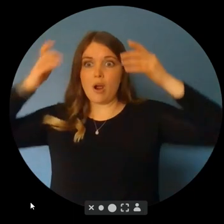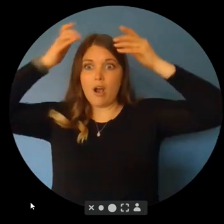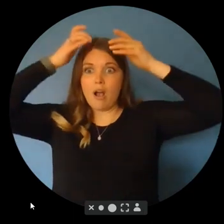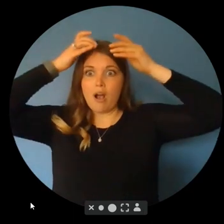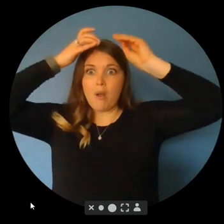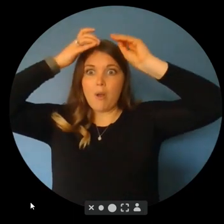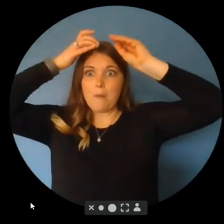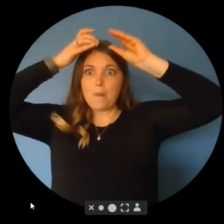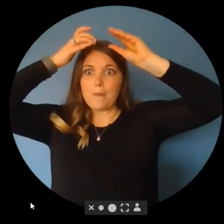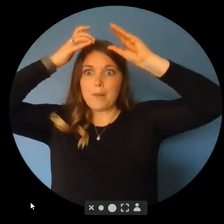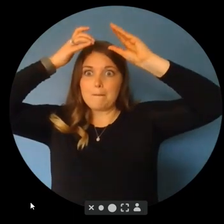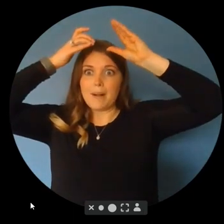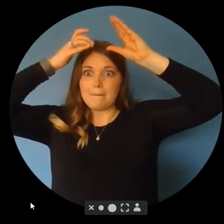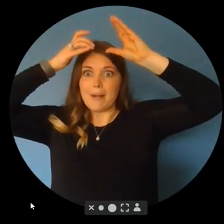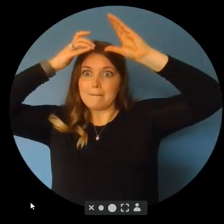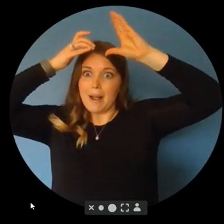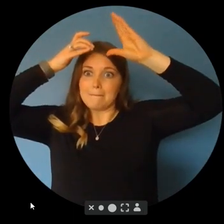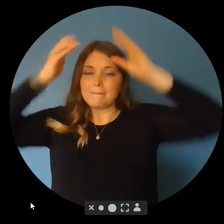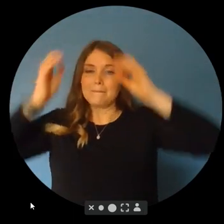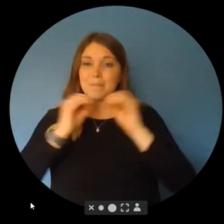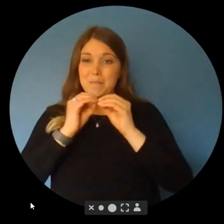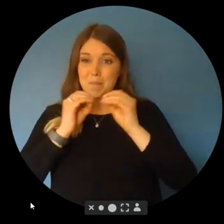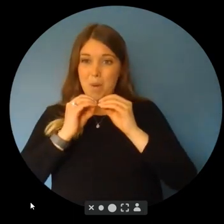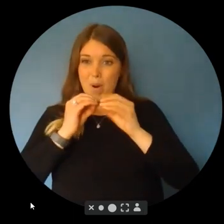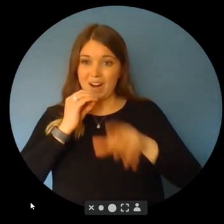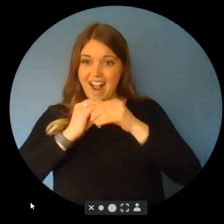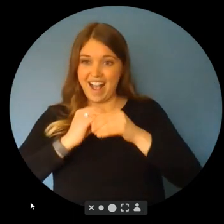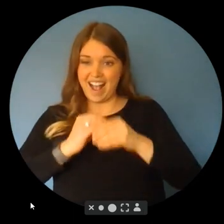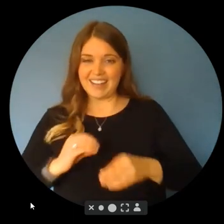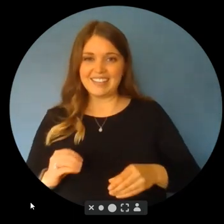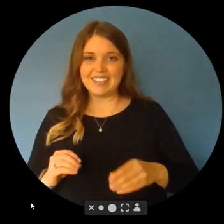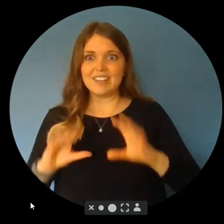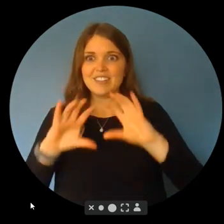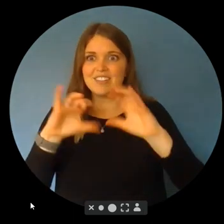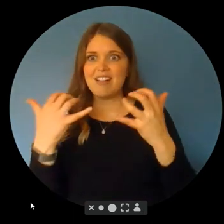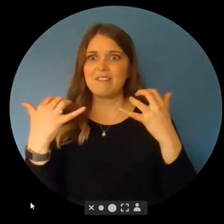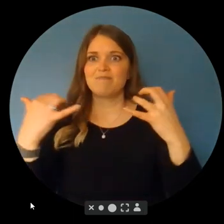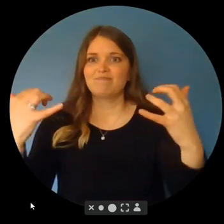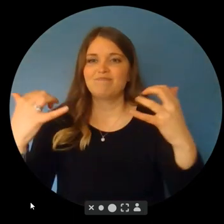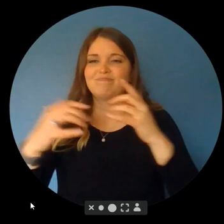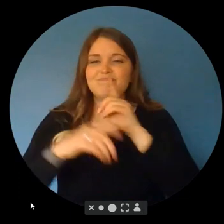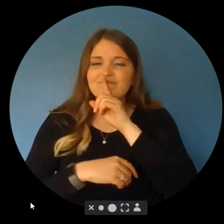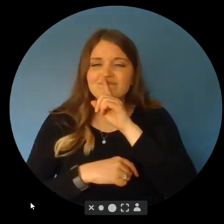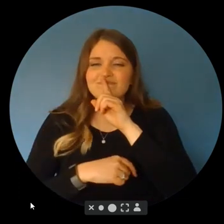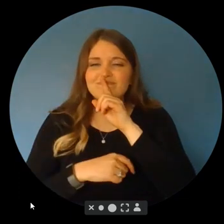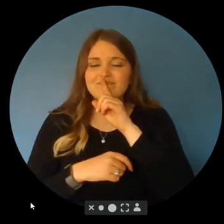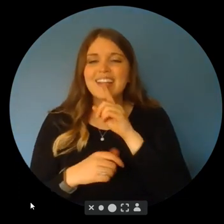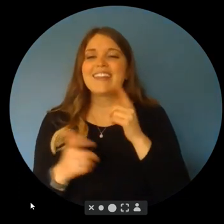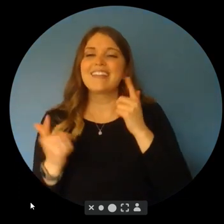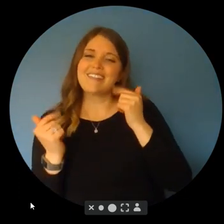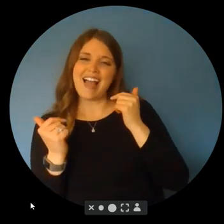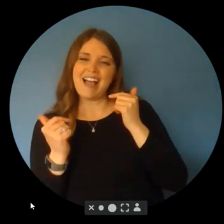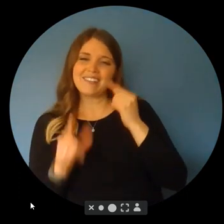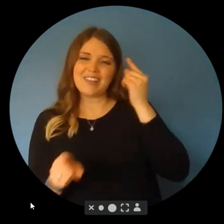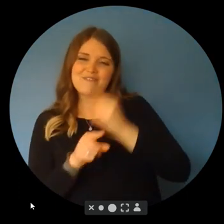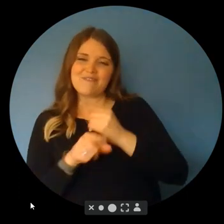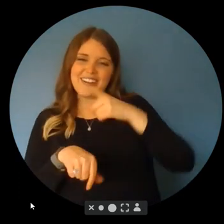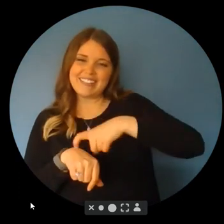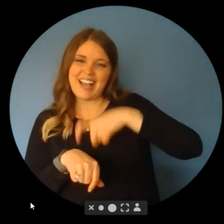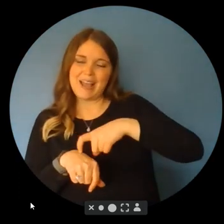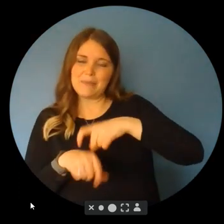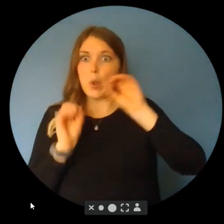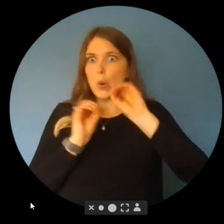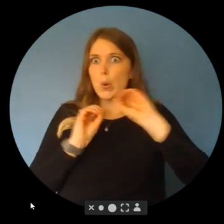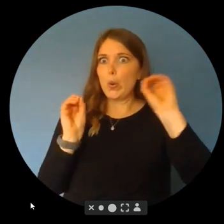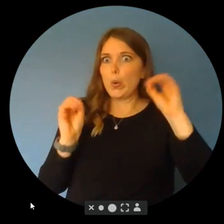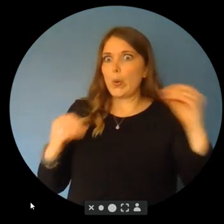all these drips going in his bucket? The class grew quiet, and they laughed at all the right places, and they oohed at the